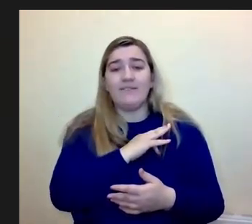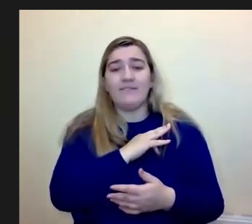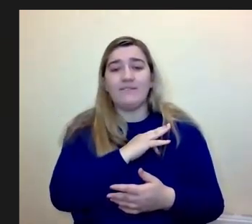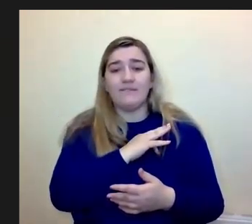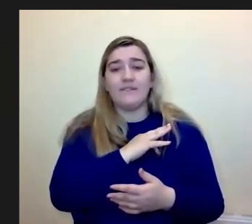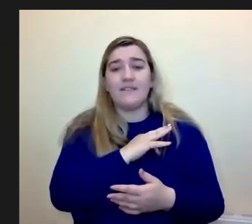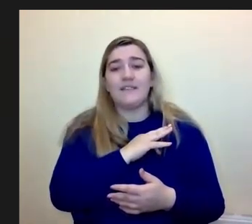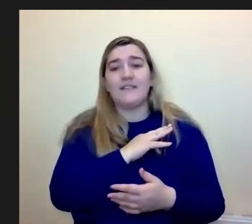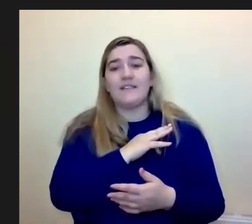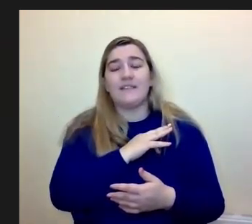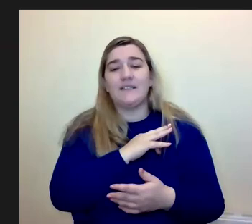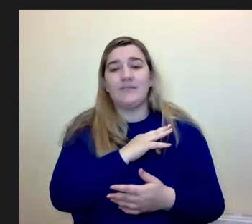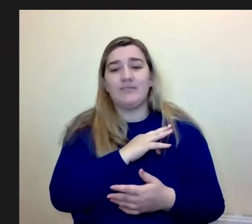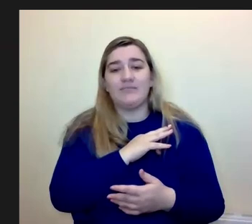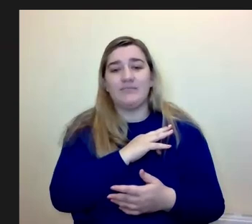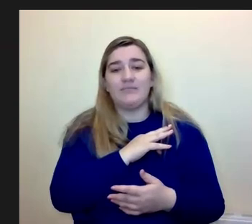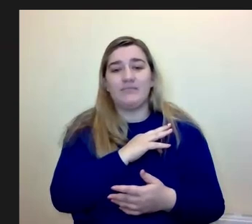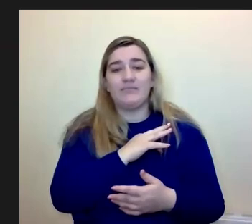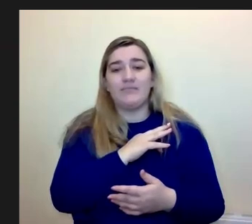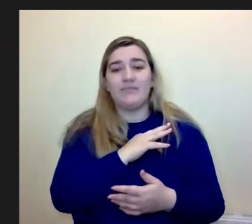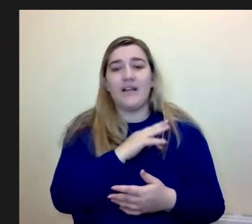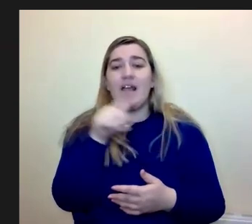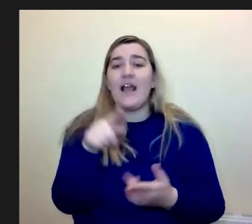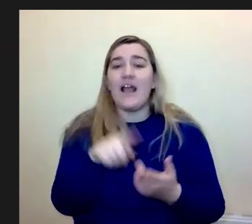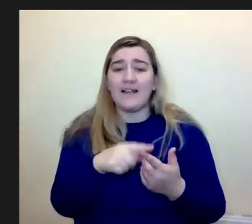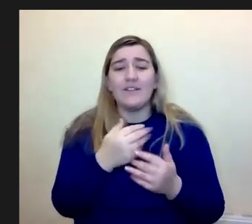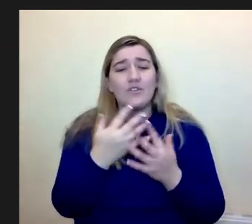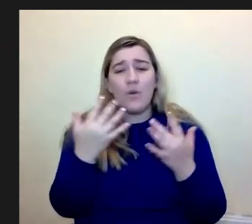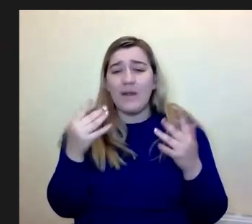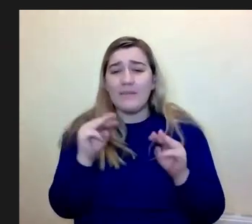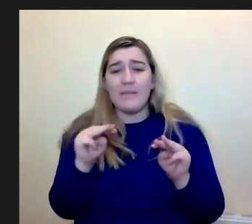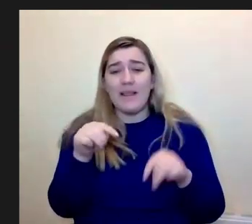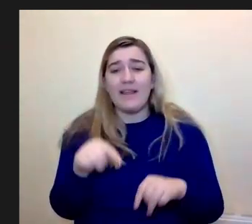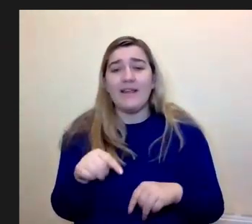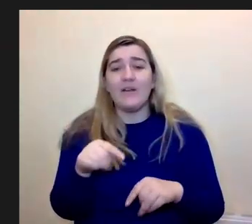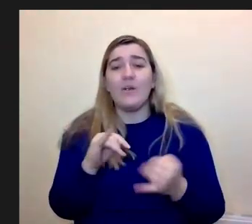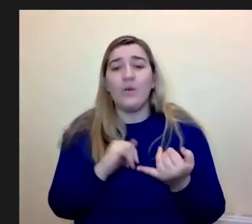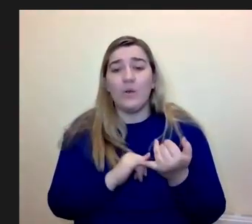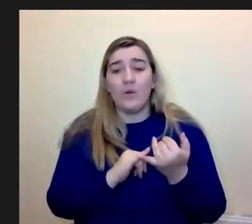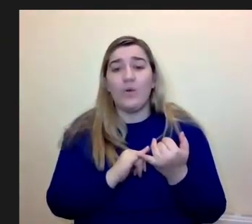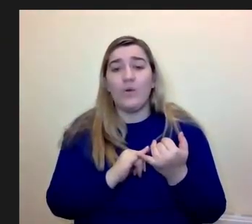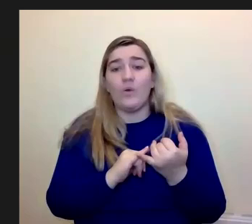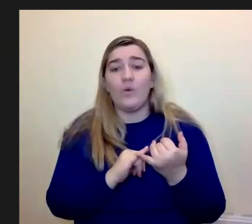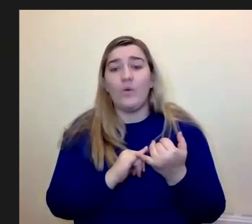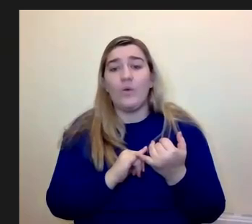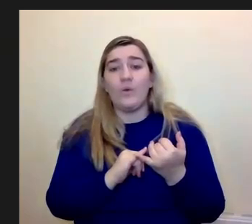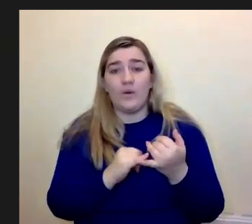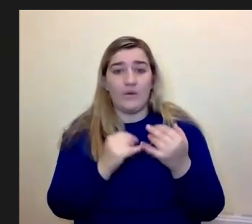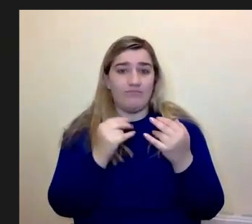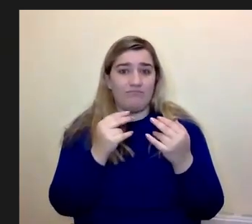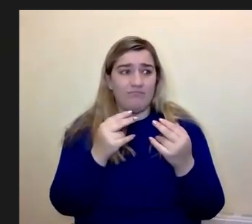be afraid. And there are loads of people here who is willing to help